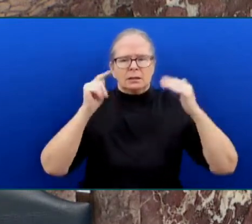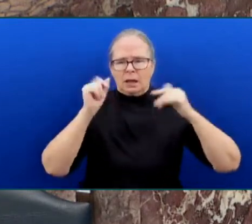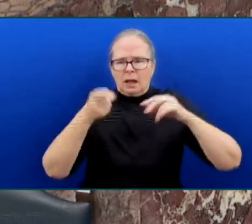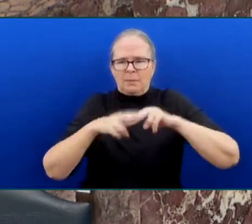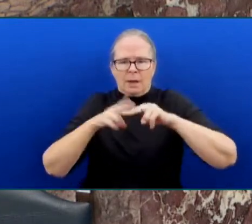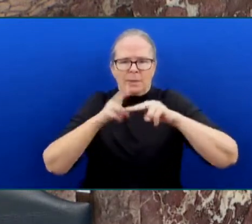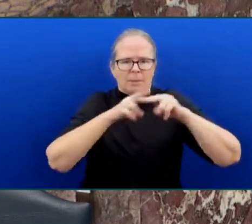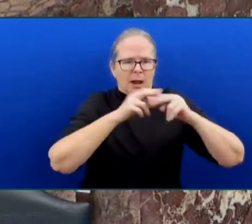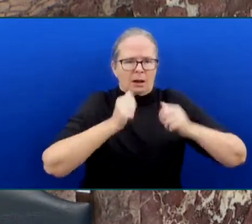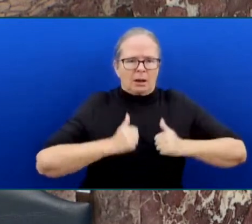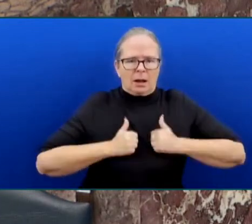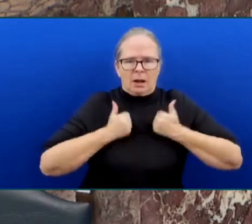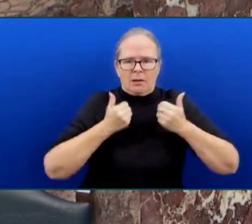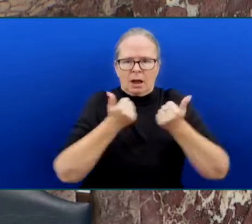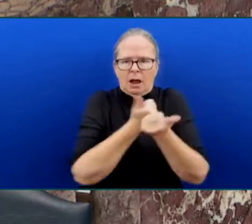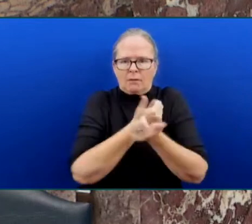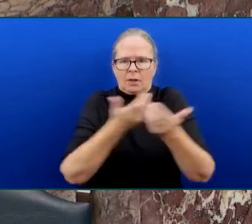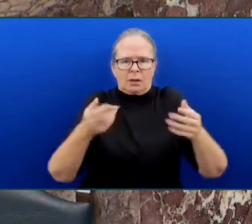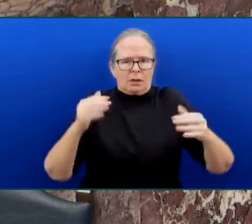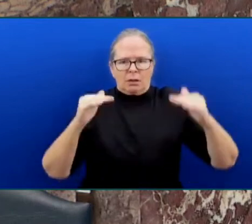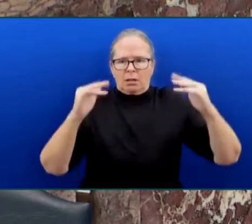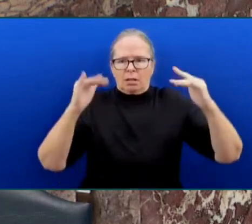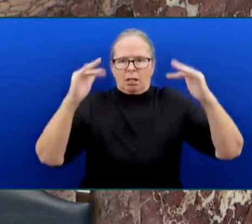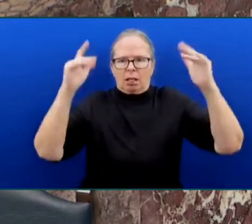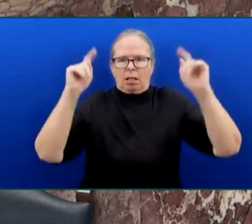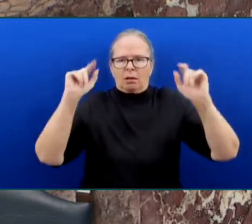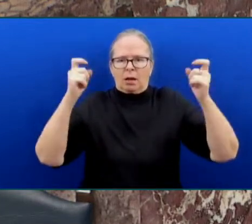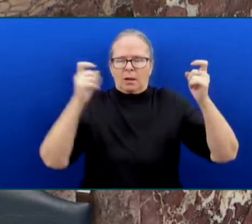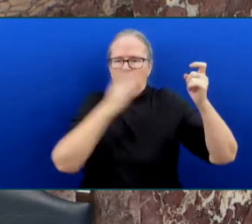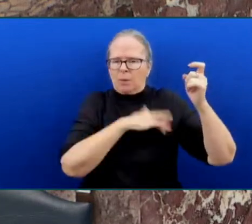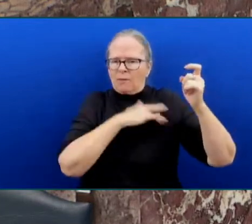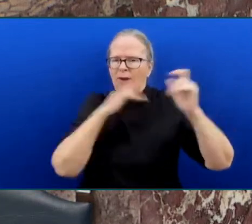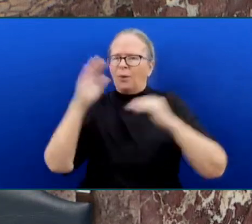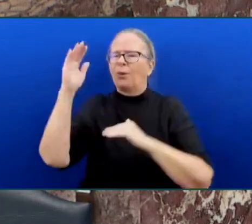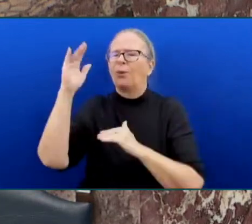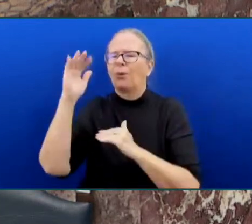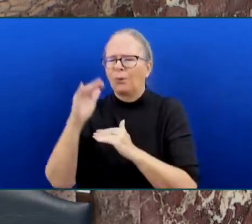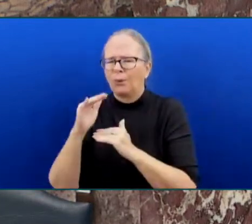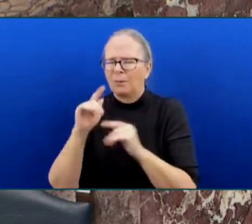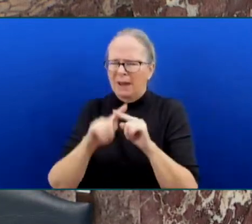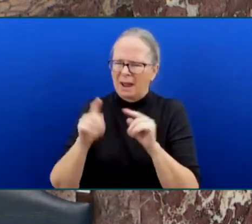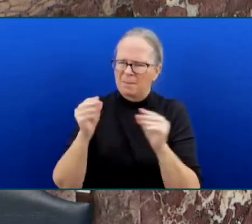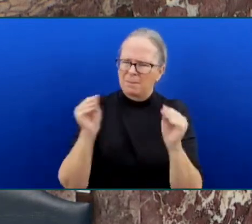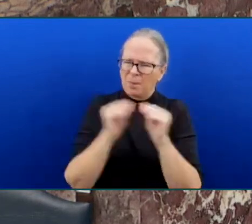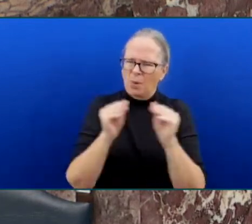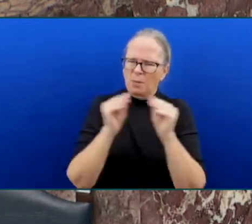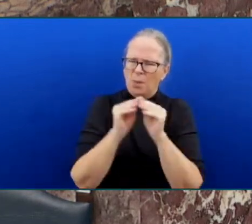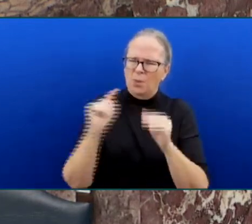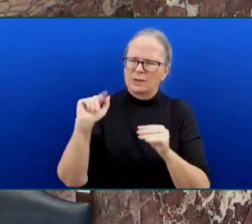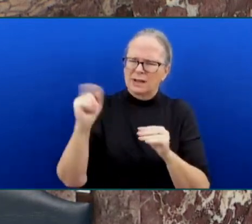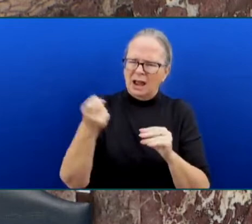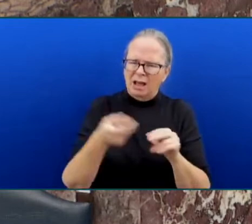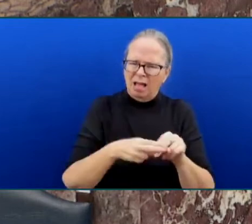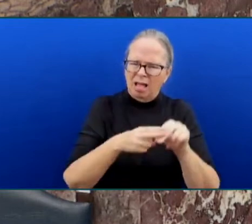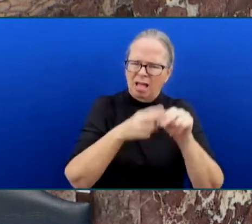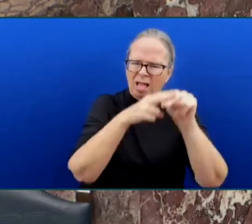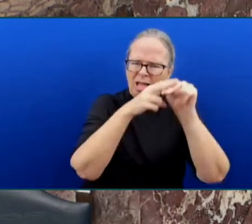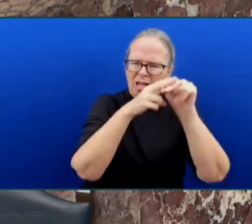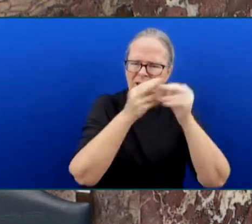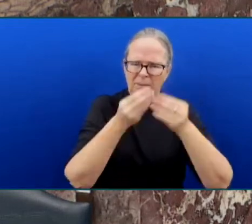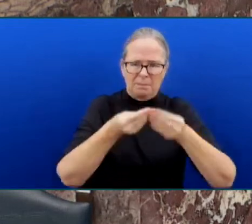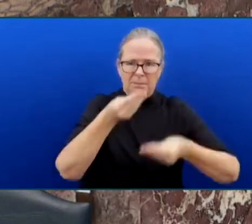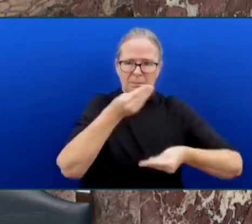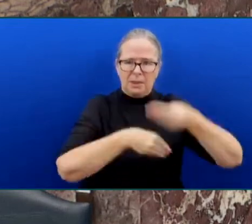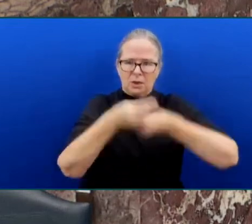this Premier only piles on more taxes. The Premier's budget reveals a plan to ratchet up the carbon tax year after year, tripling